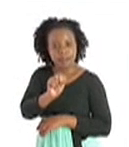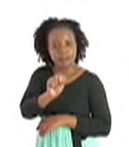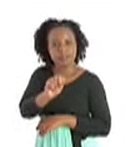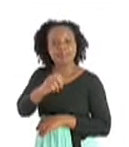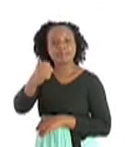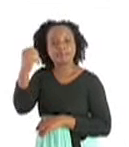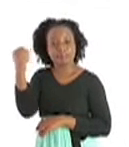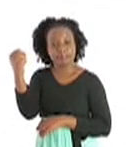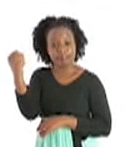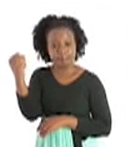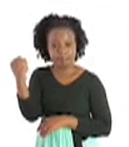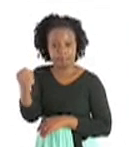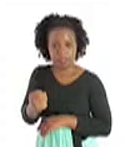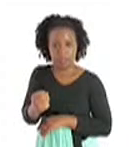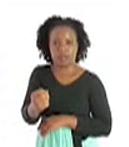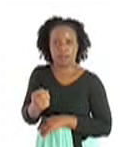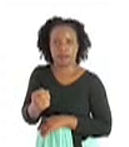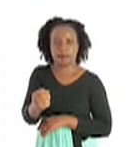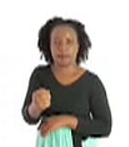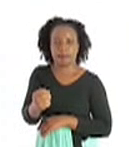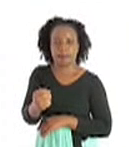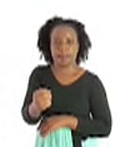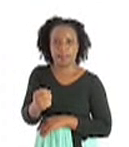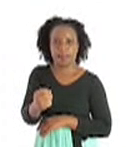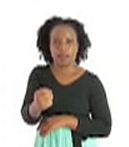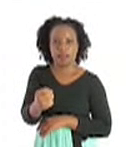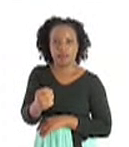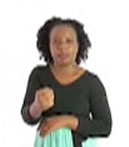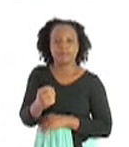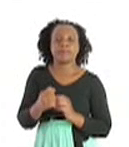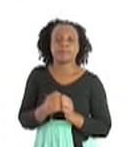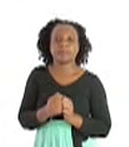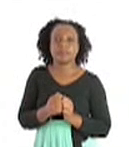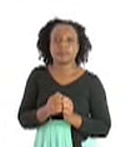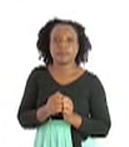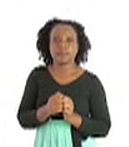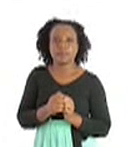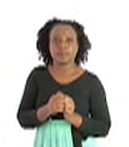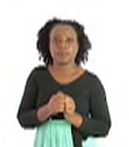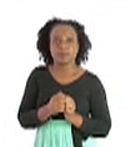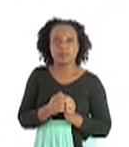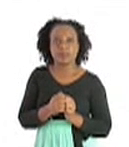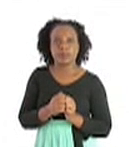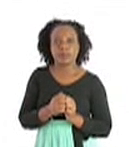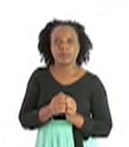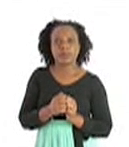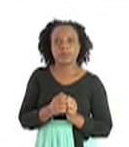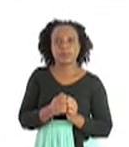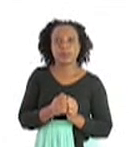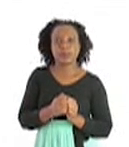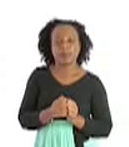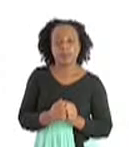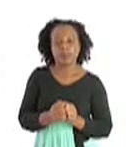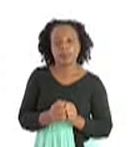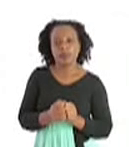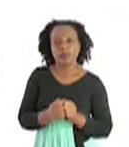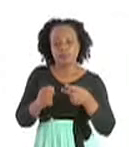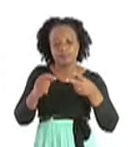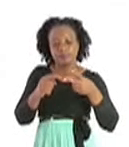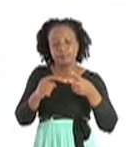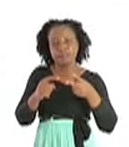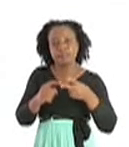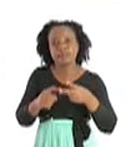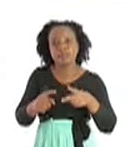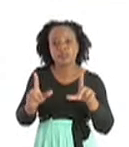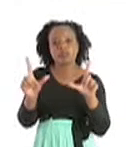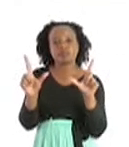Nependa is written with a capital letter. Can you see that? Yes, I hope you can see that. Alright, we